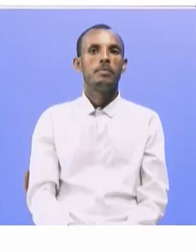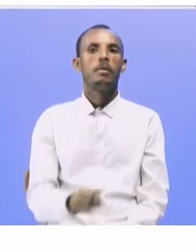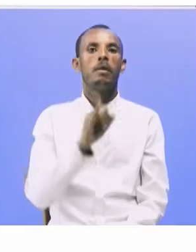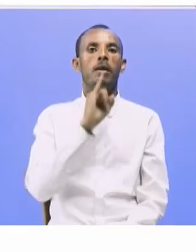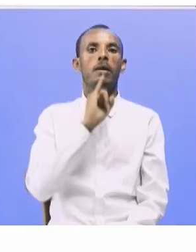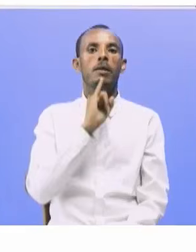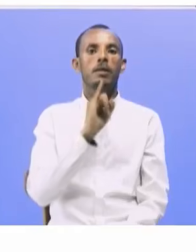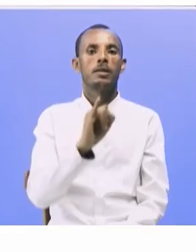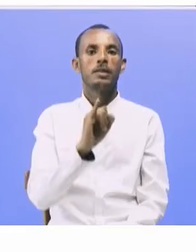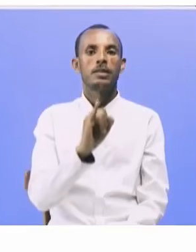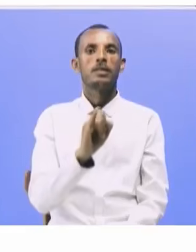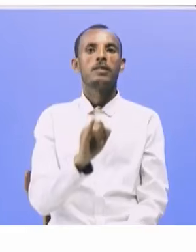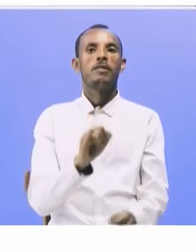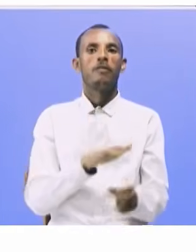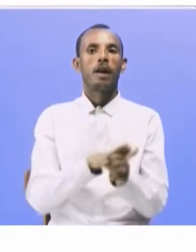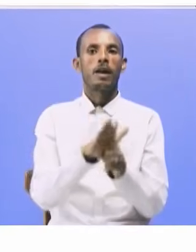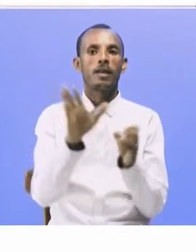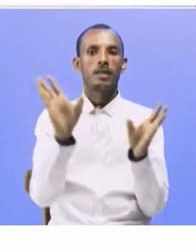is a set